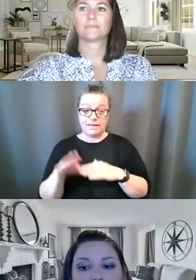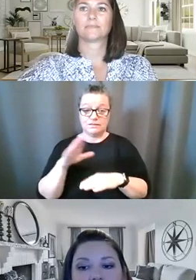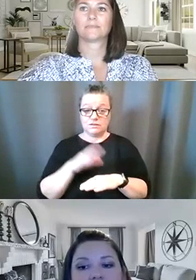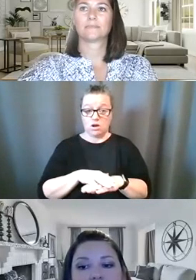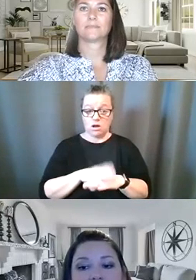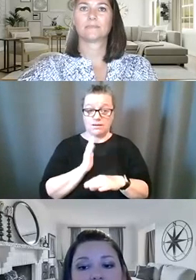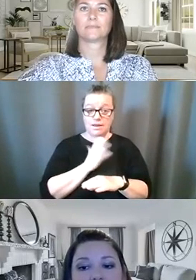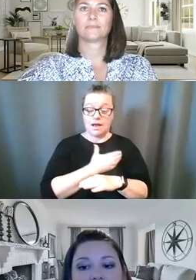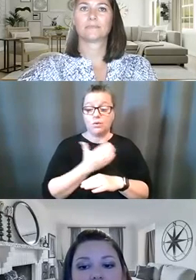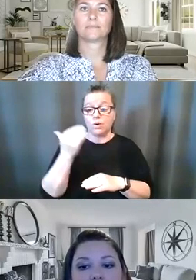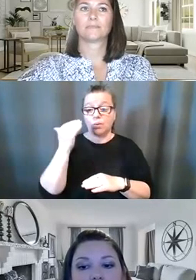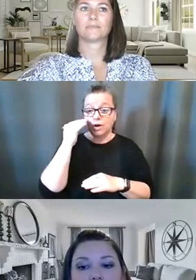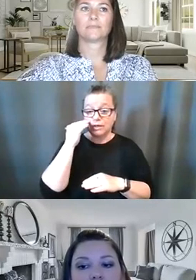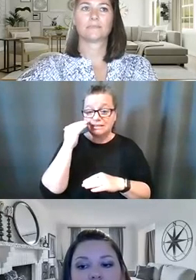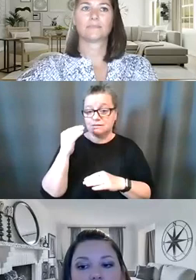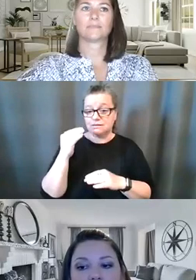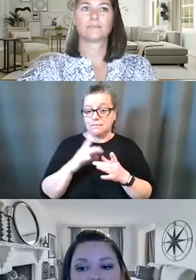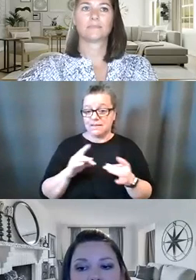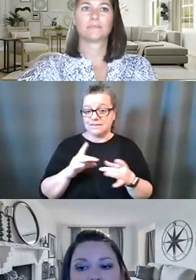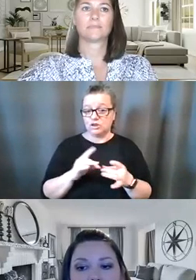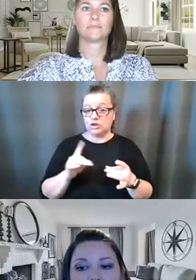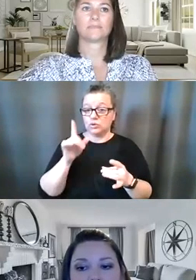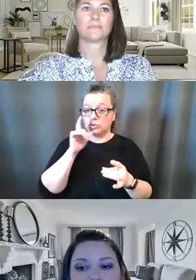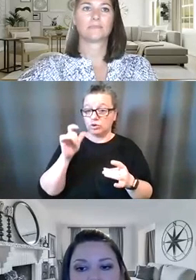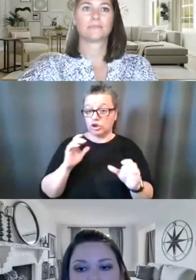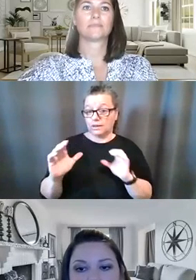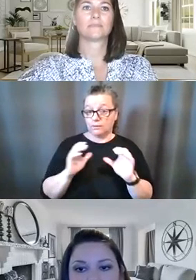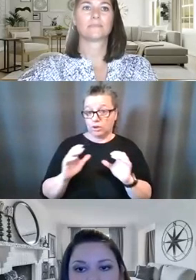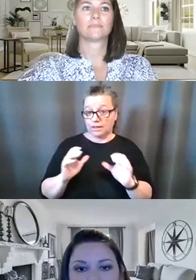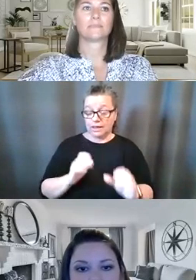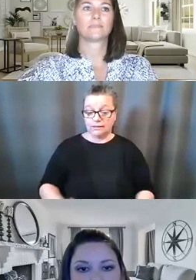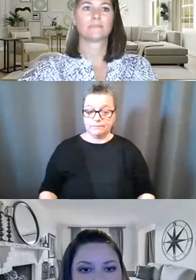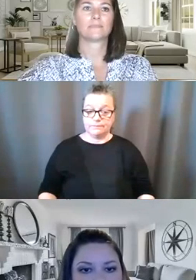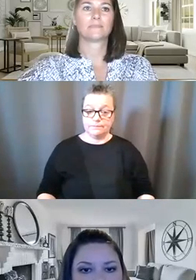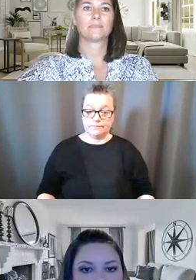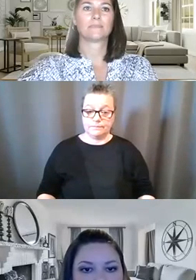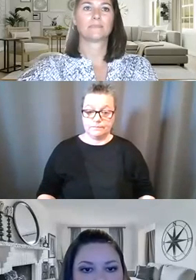our awareness messages, who should communicate them?